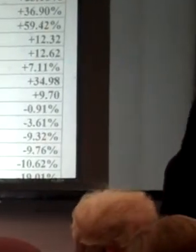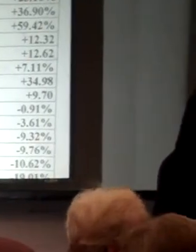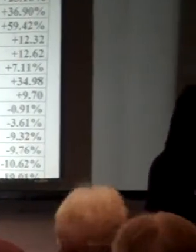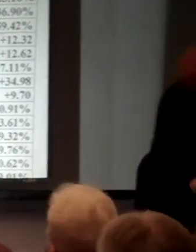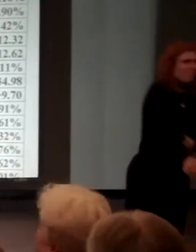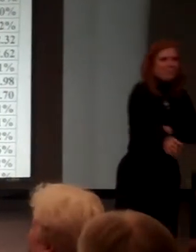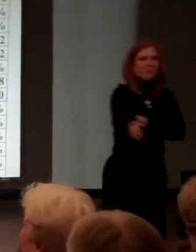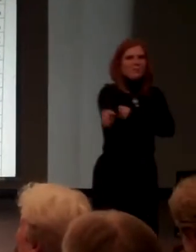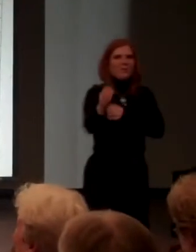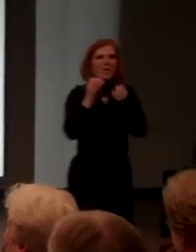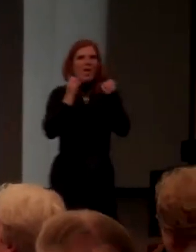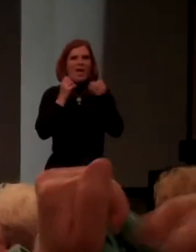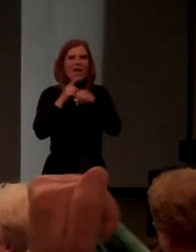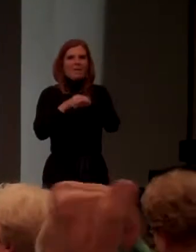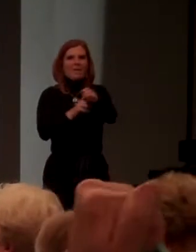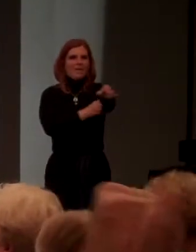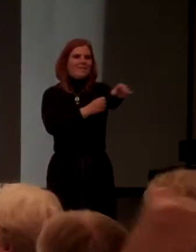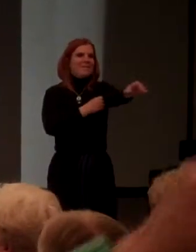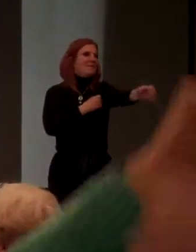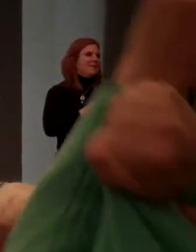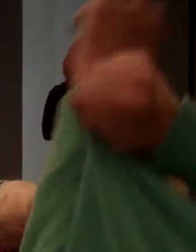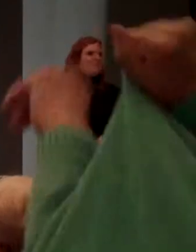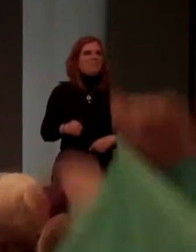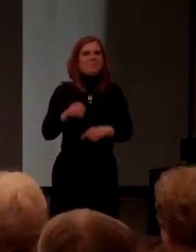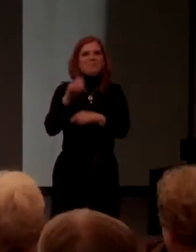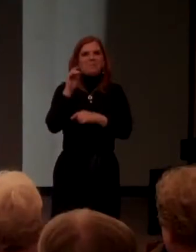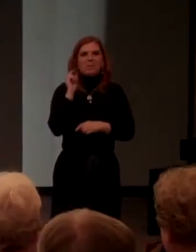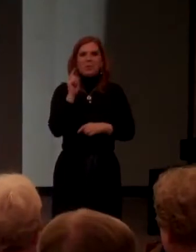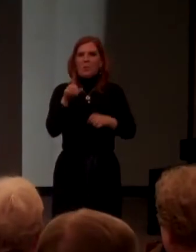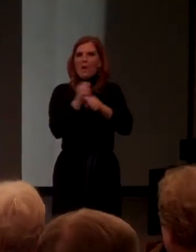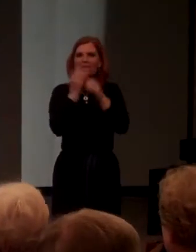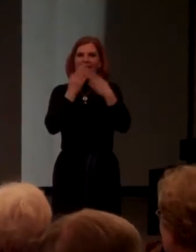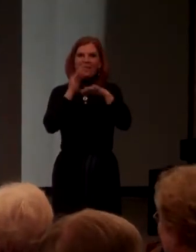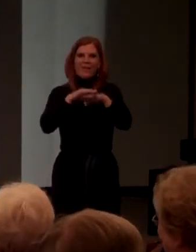How many times have I said that?